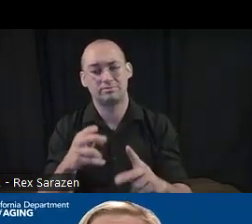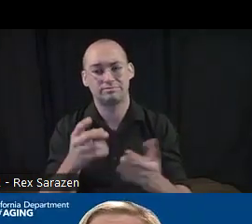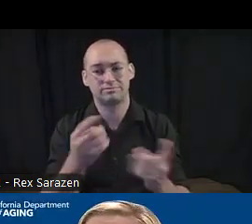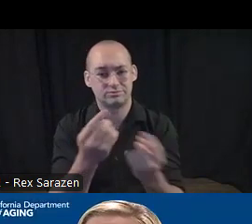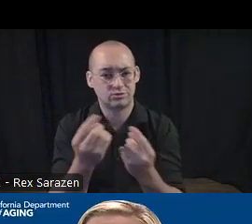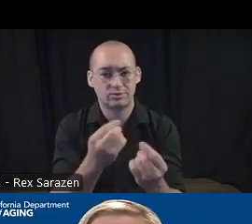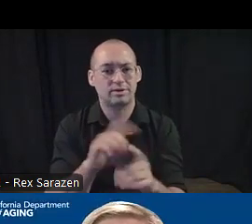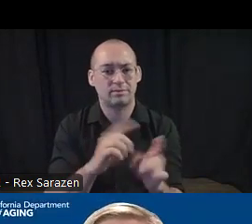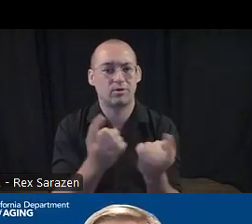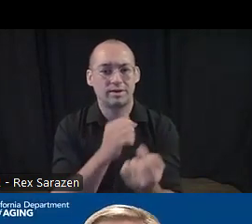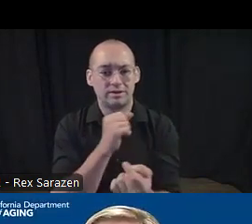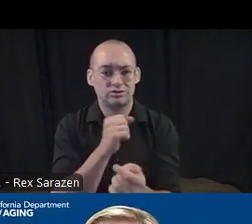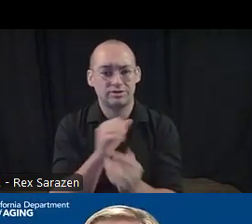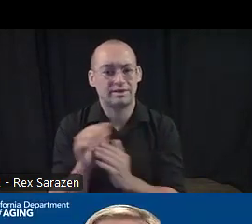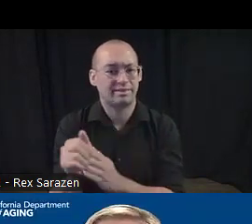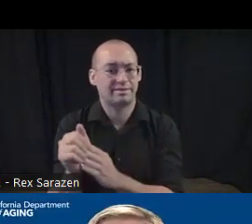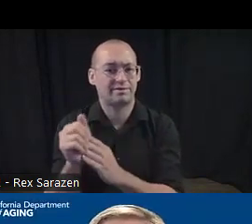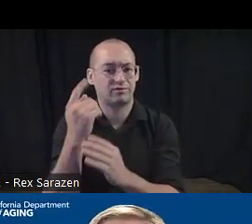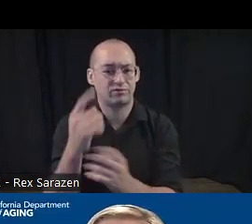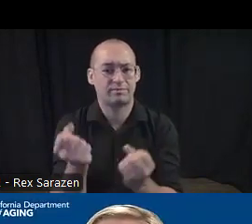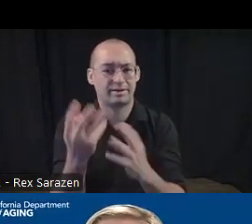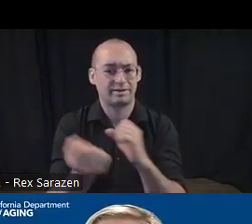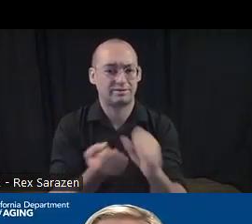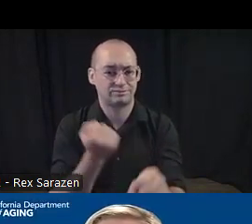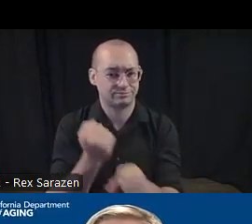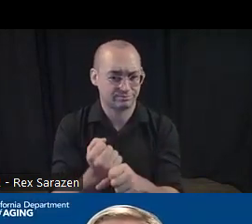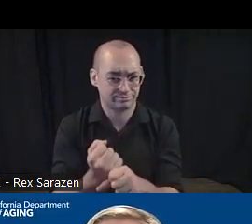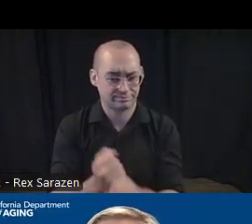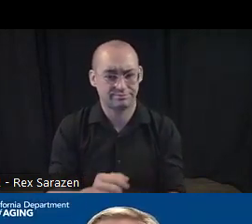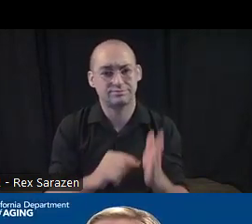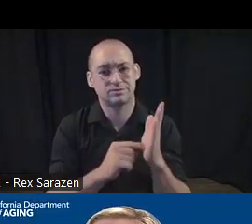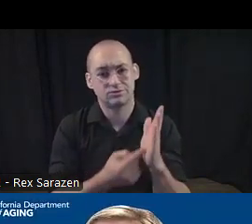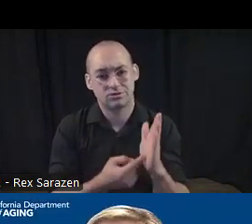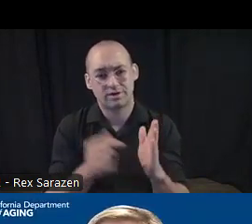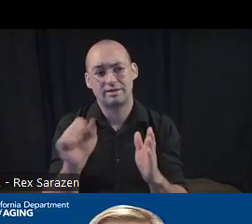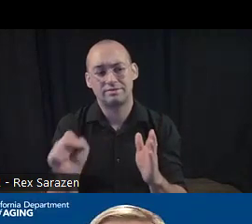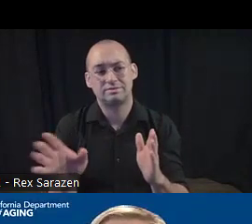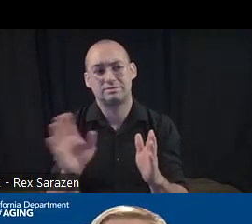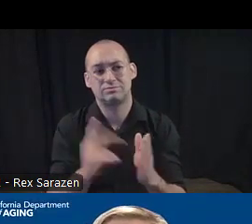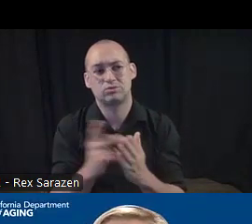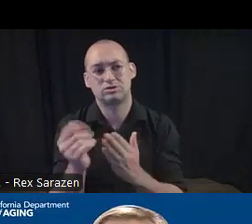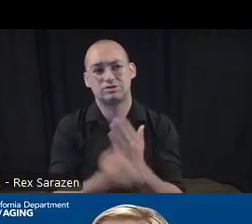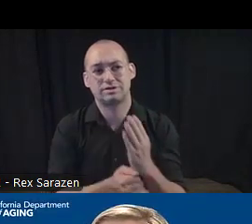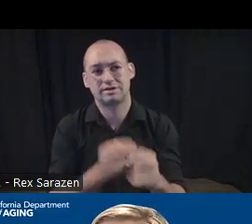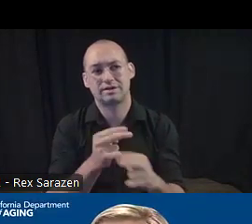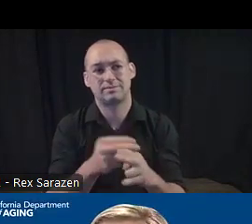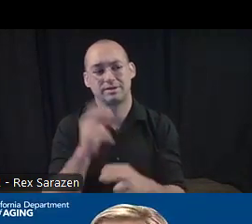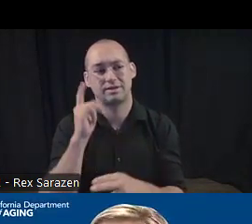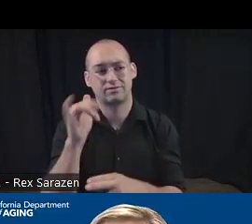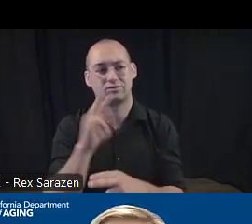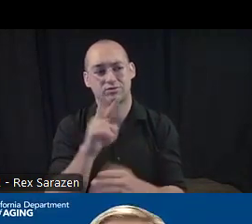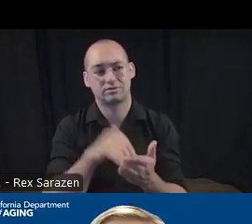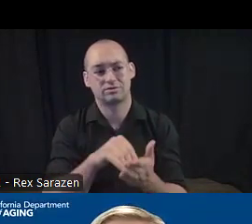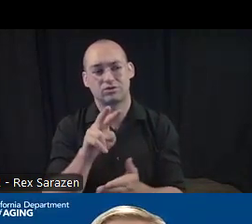of Aging has been leading for the past several years. It started out as a project named California